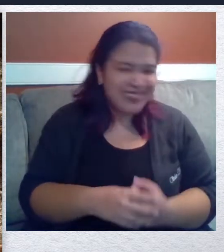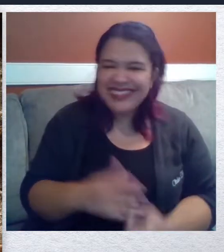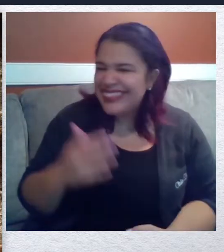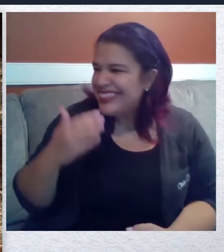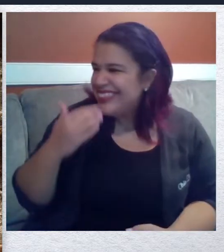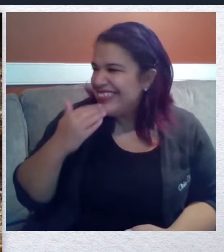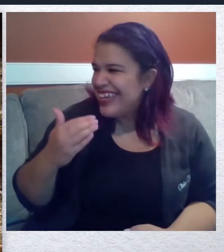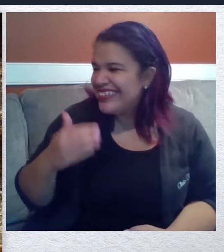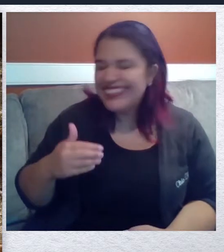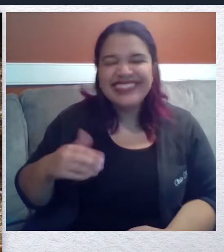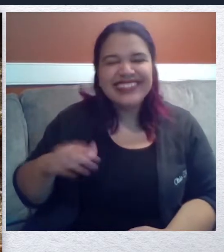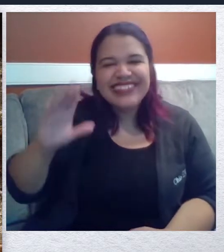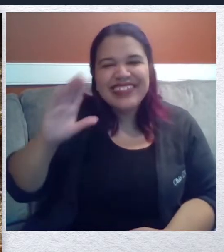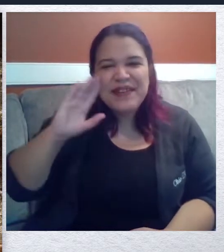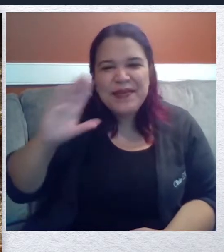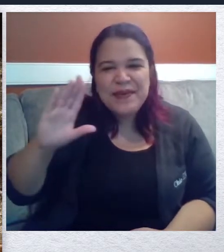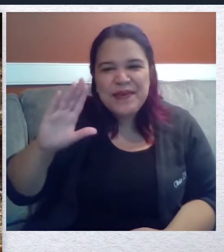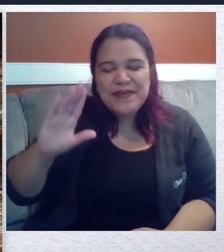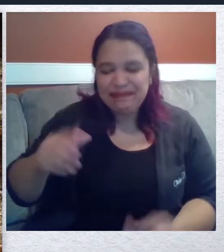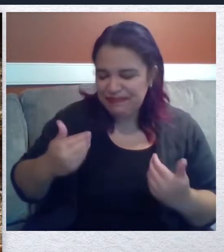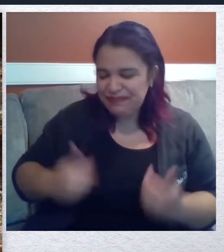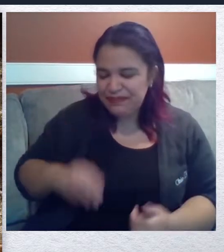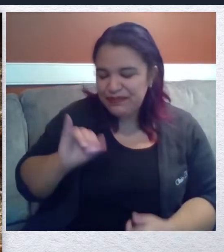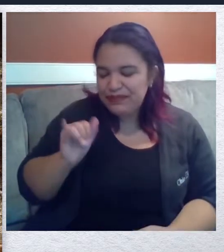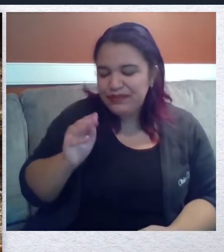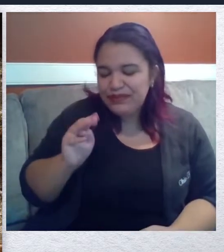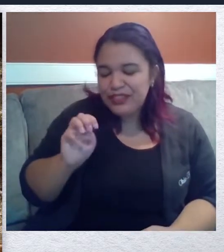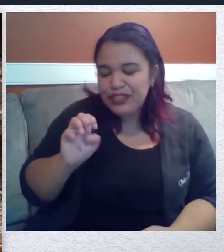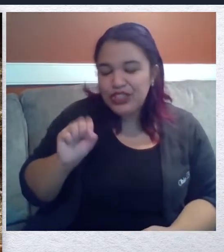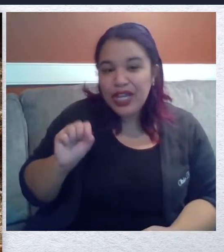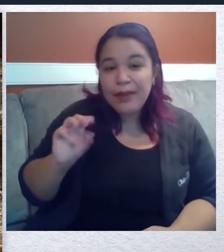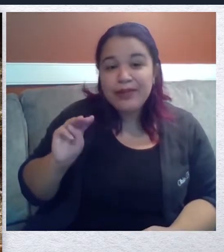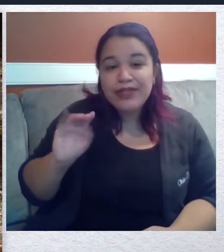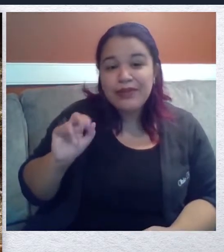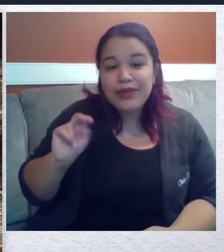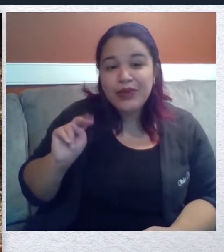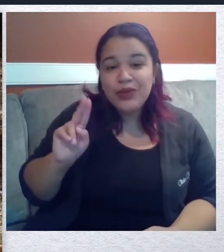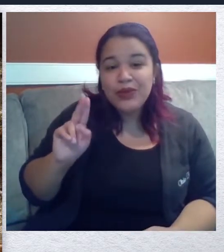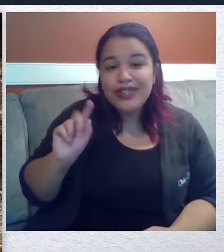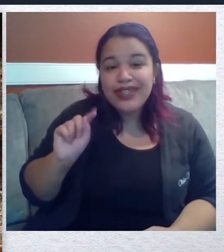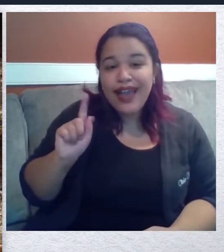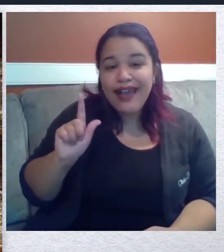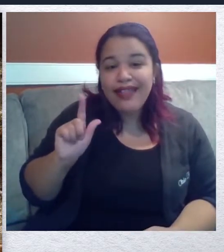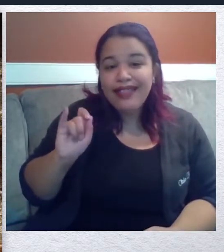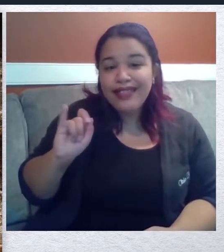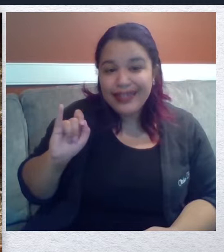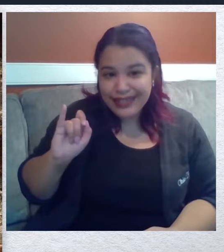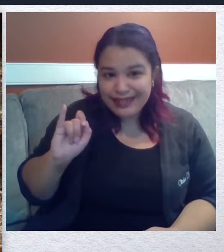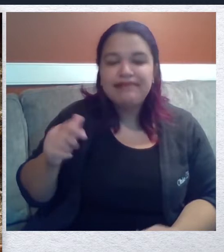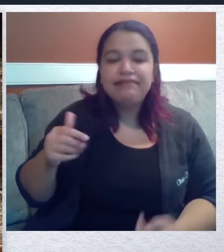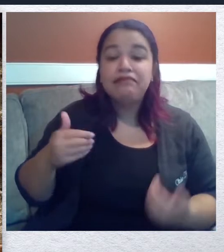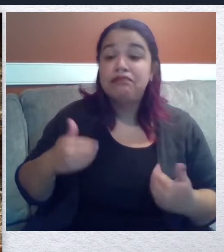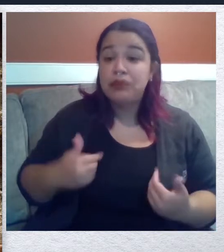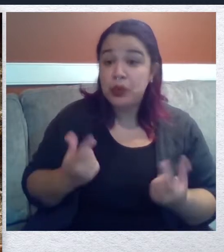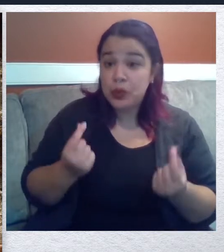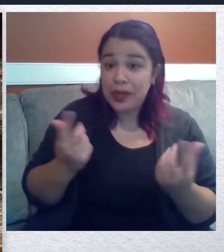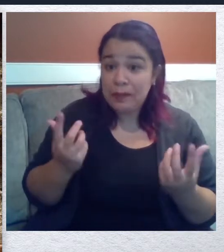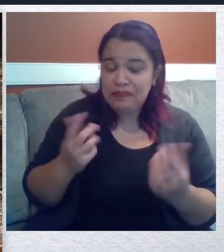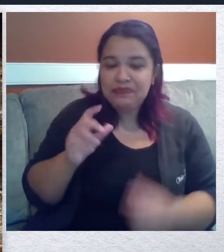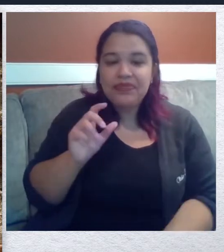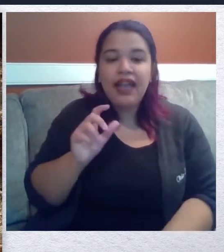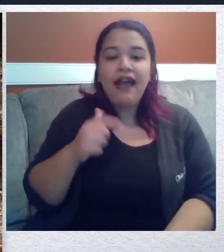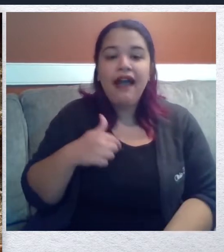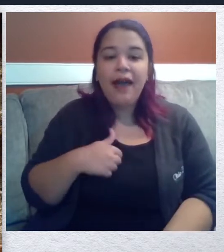Thanks, Dennis, and hello, everyone. My name is James Minutelli, and I am a talent sourcing coordinator in OOD's